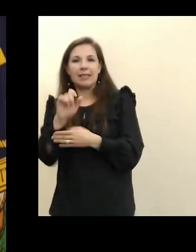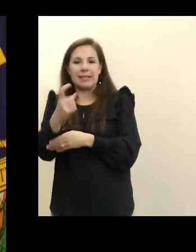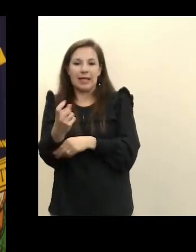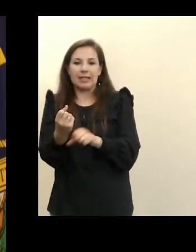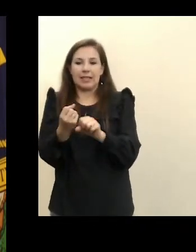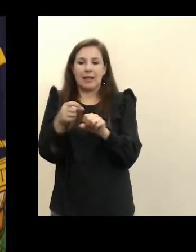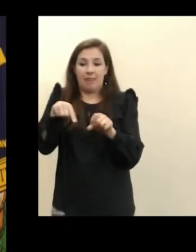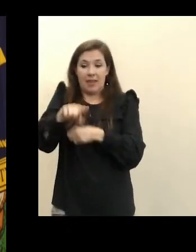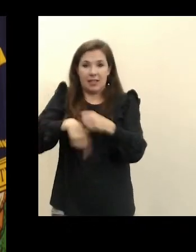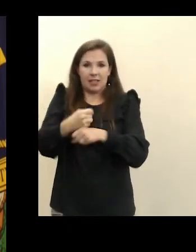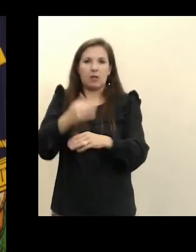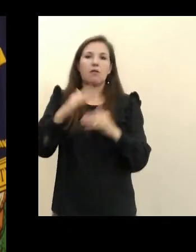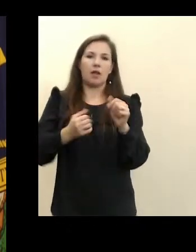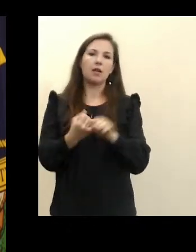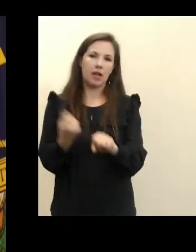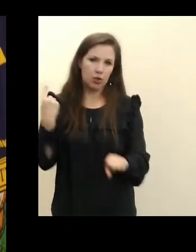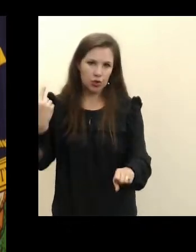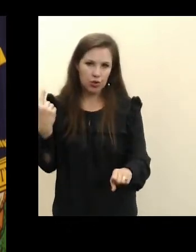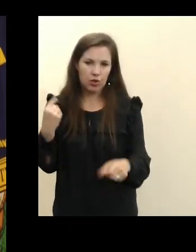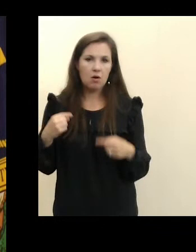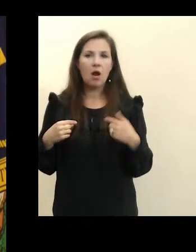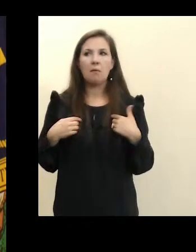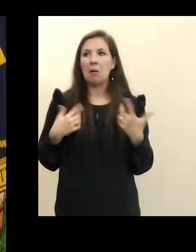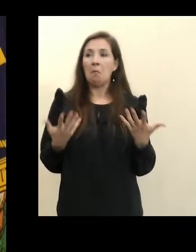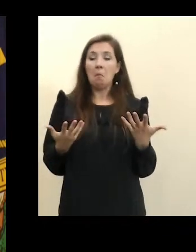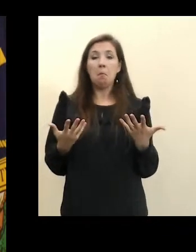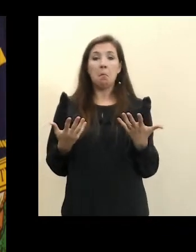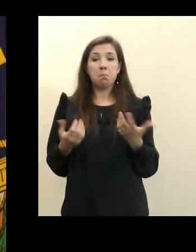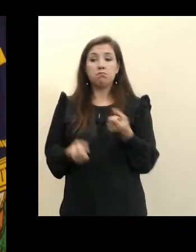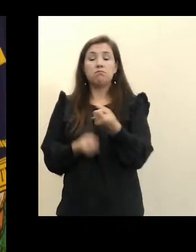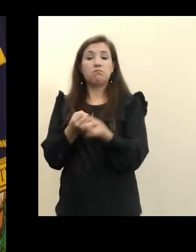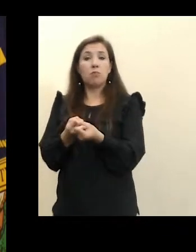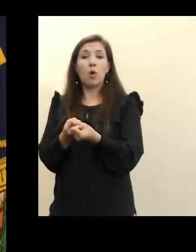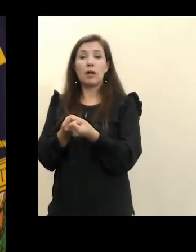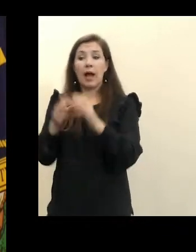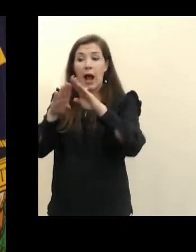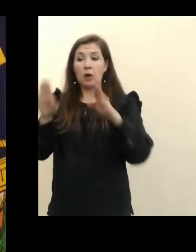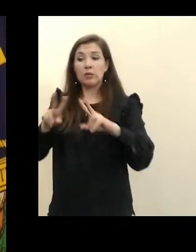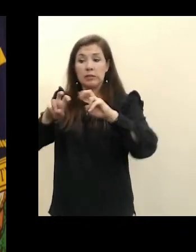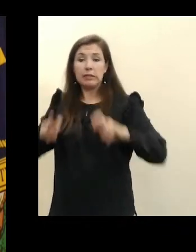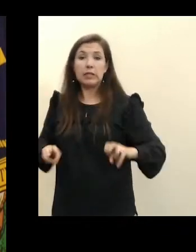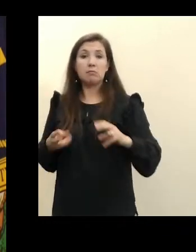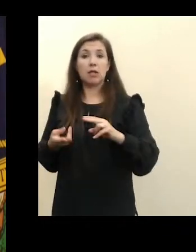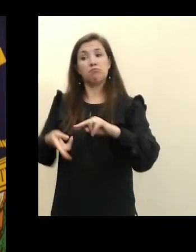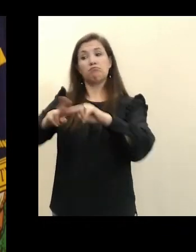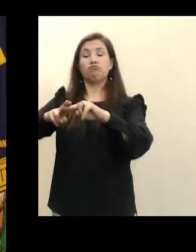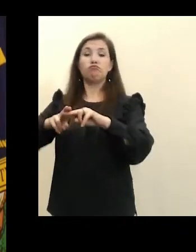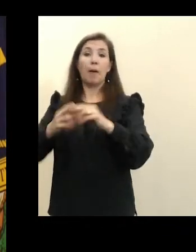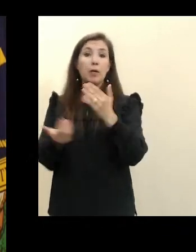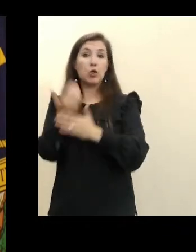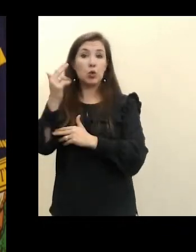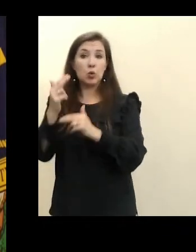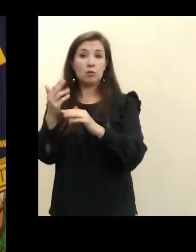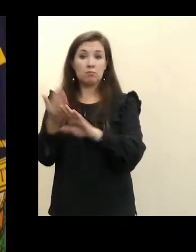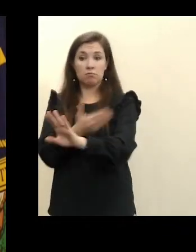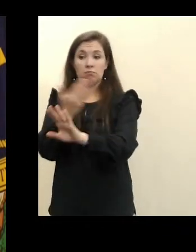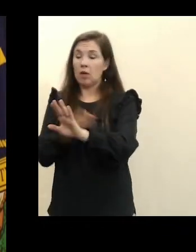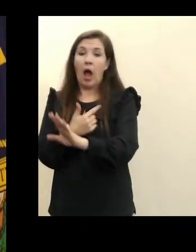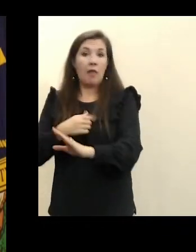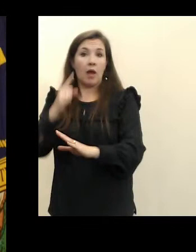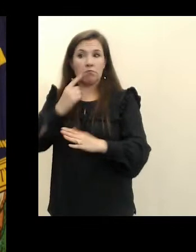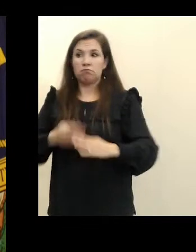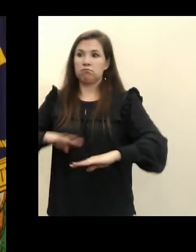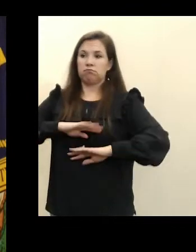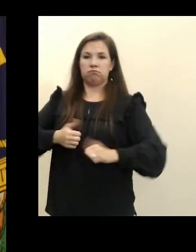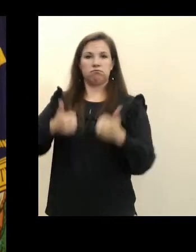past year. I'm not adverse to assessment growth, especially when it comes from new construction. I think we should all be happy for assessment growth